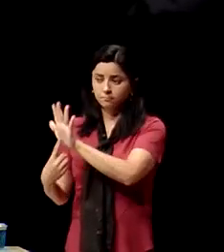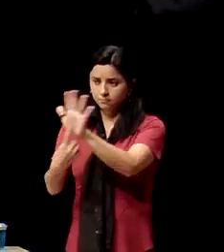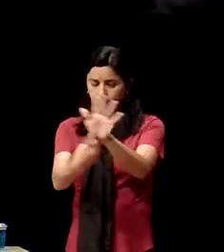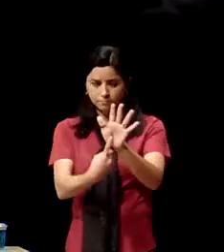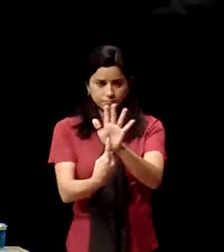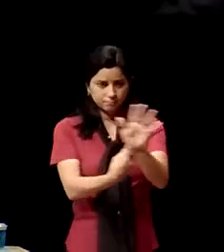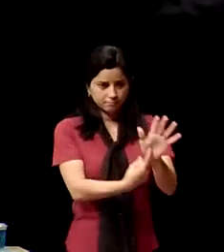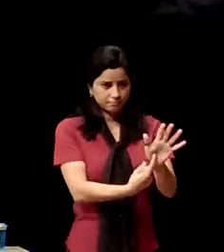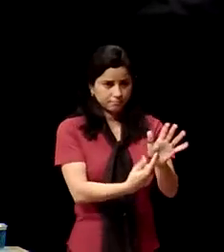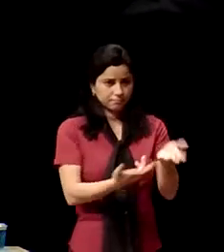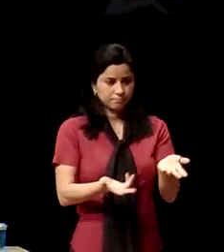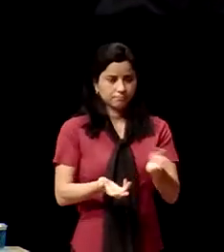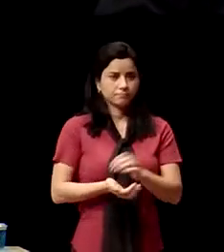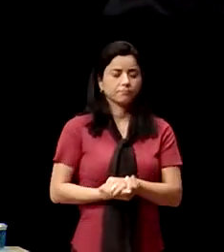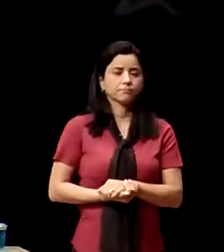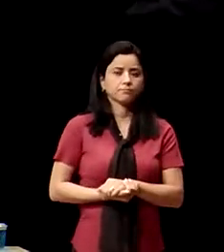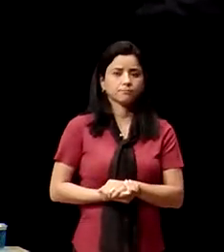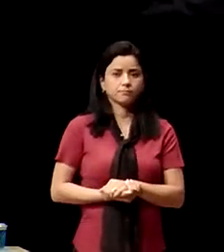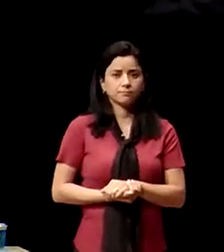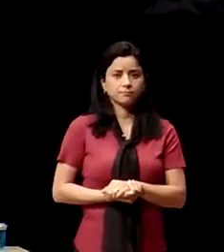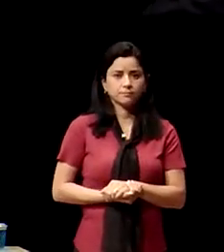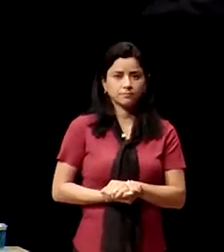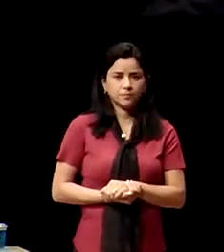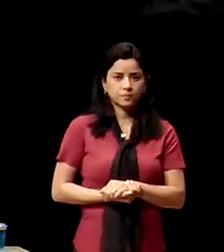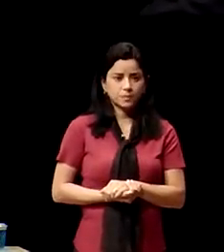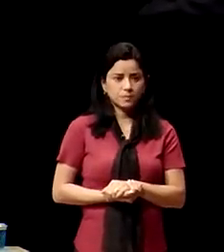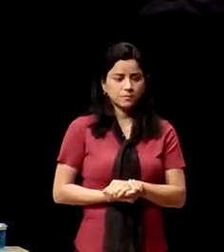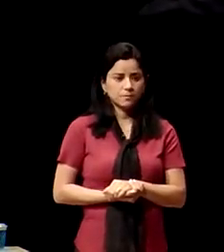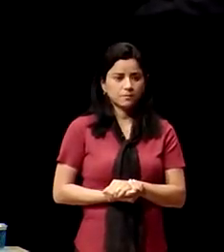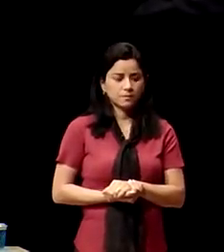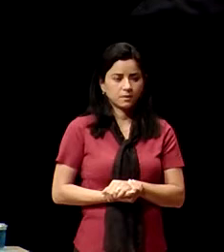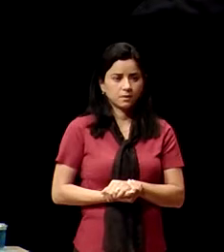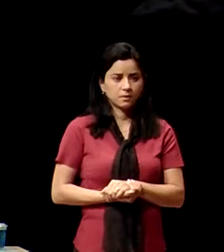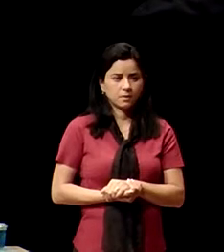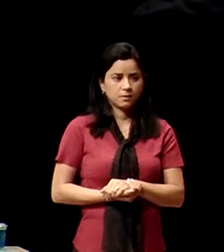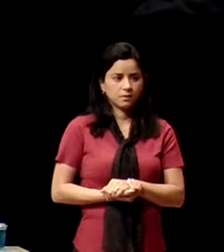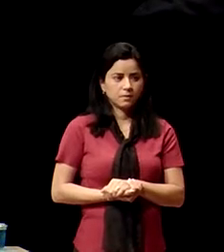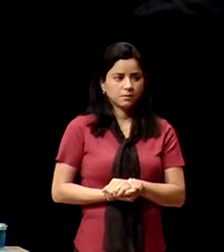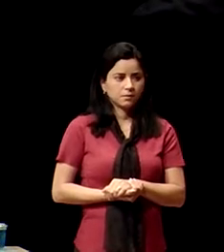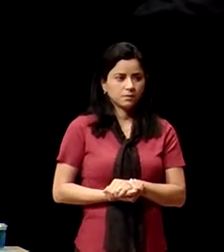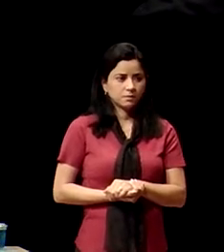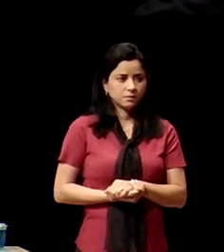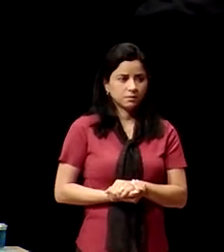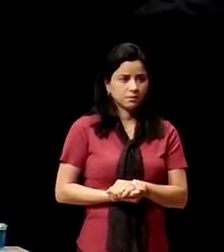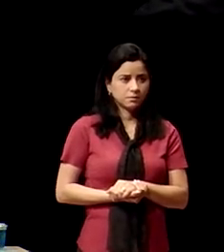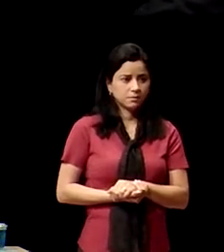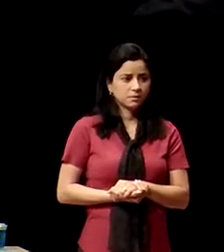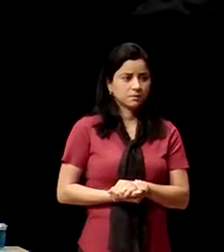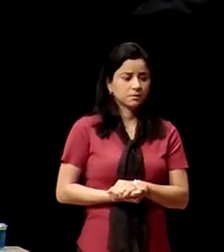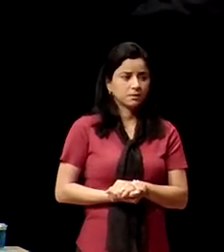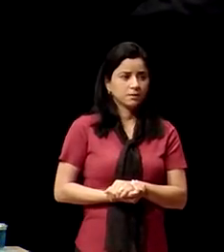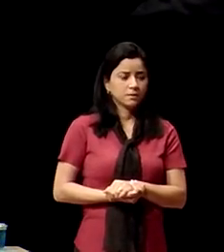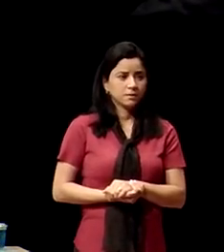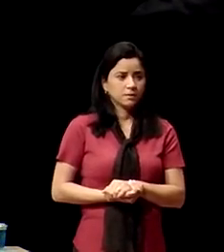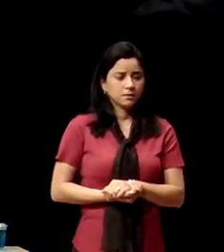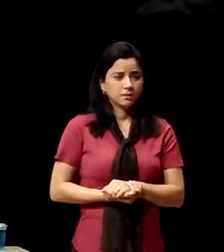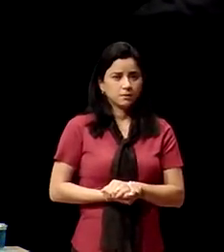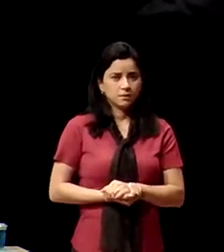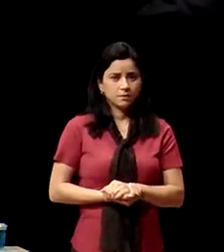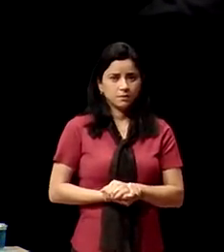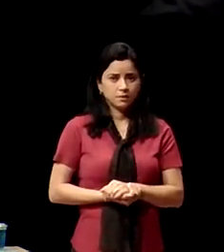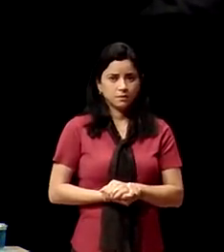apresentado. Influencing the aims and contents of study programs, as well